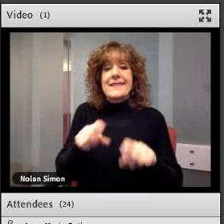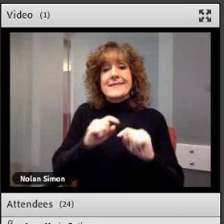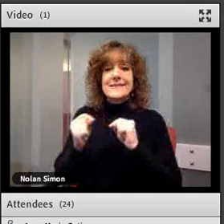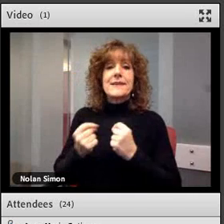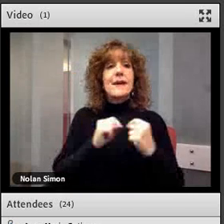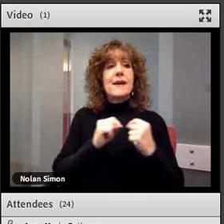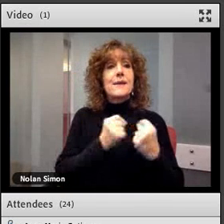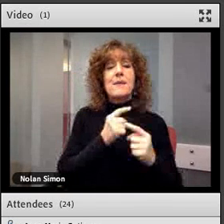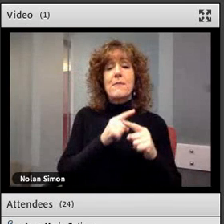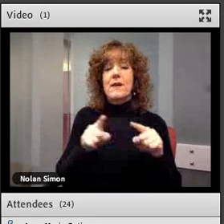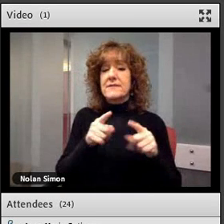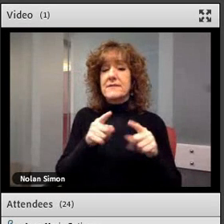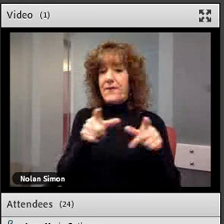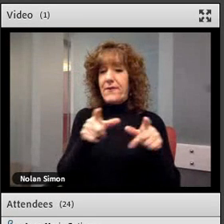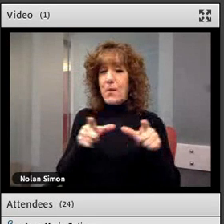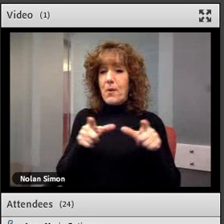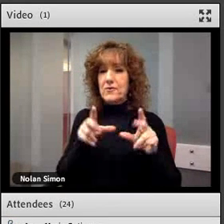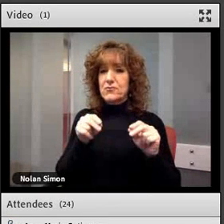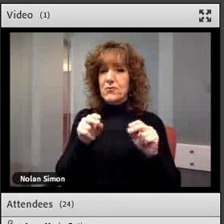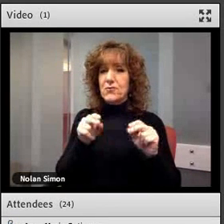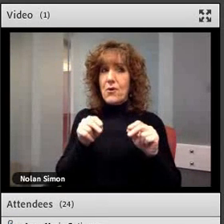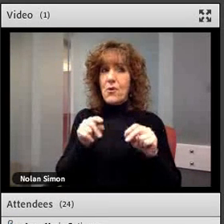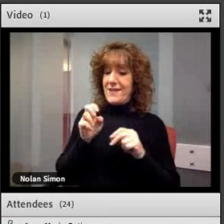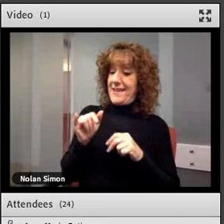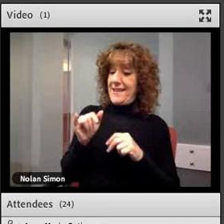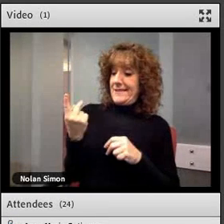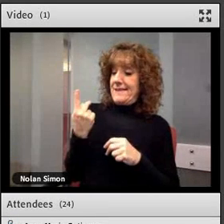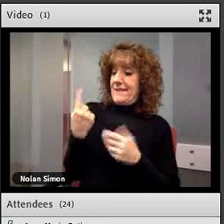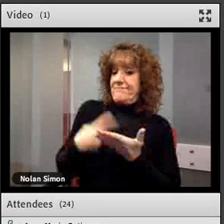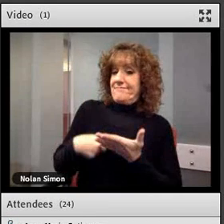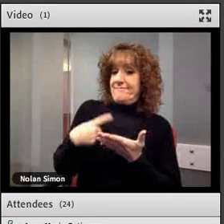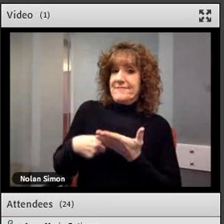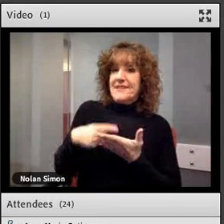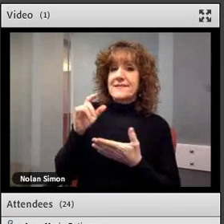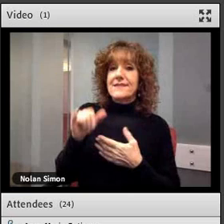but not in different locations. But Teddy and I have talked about that